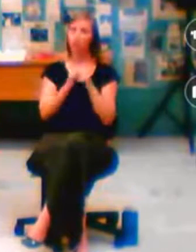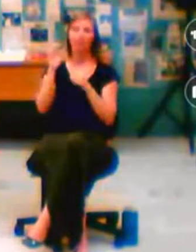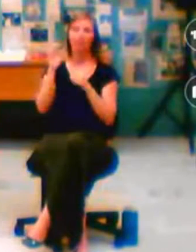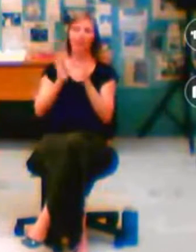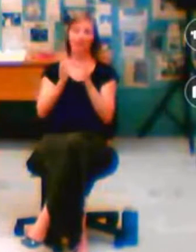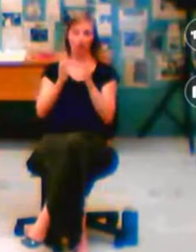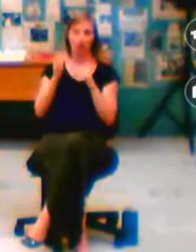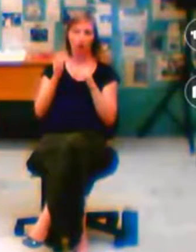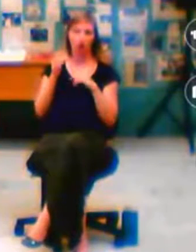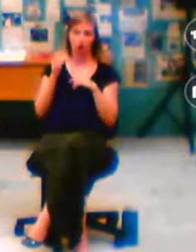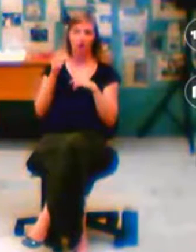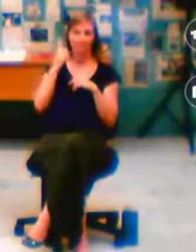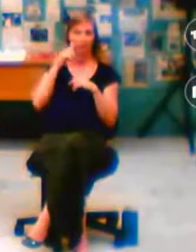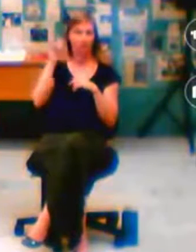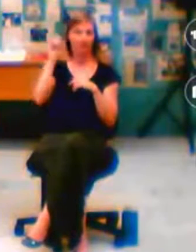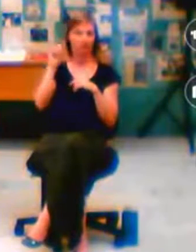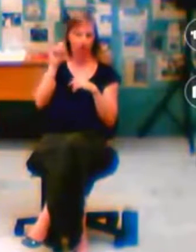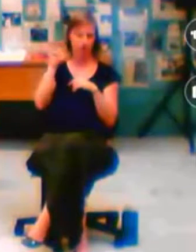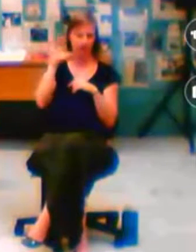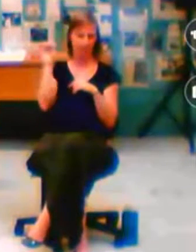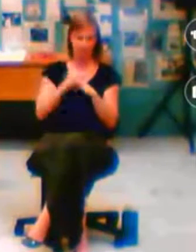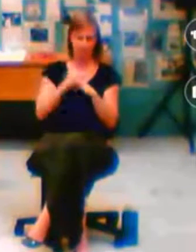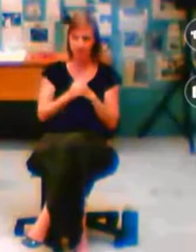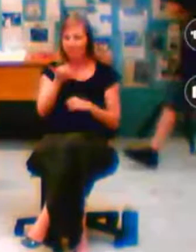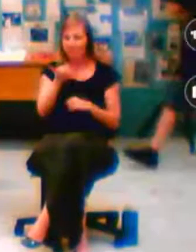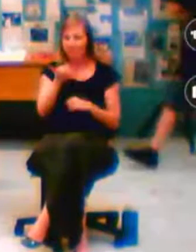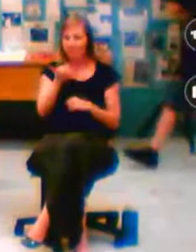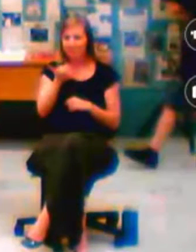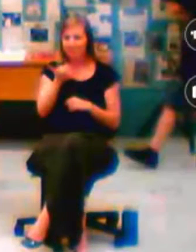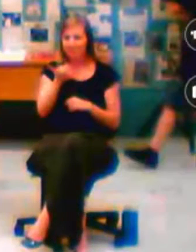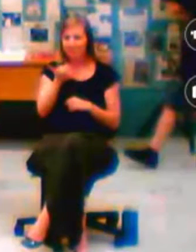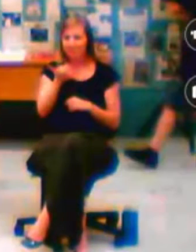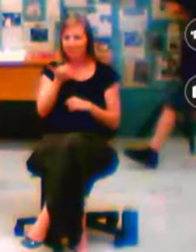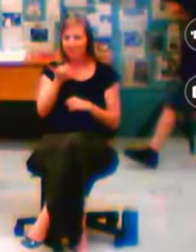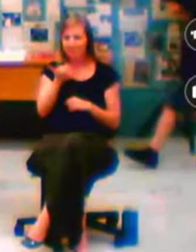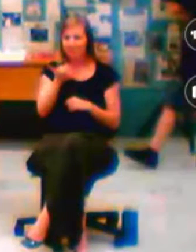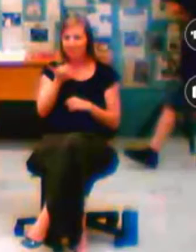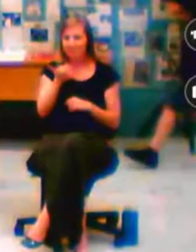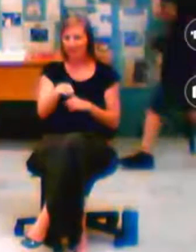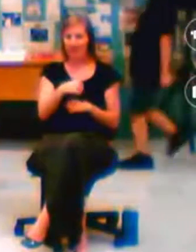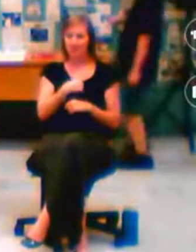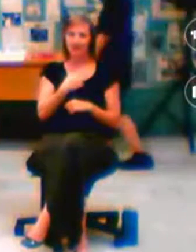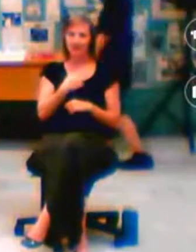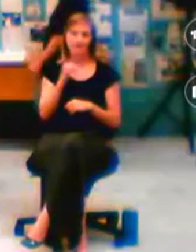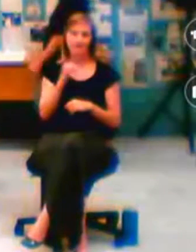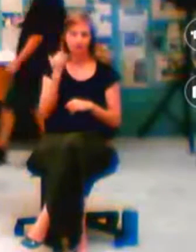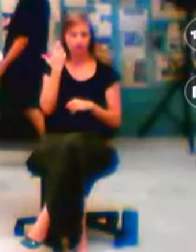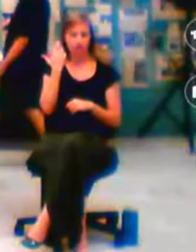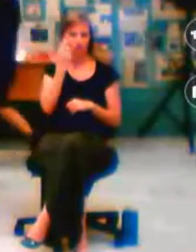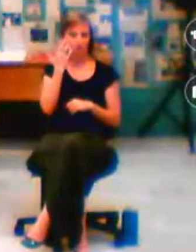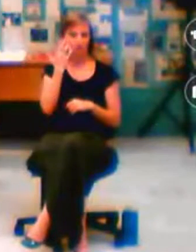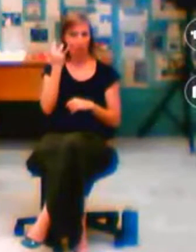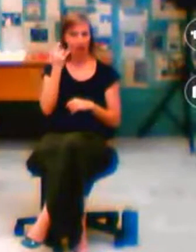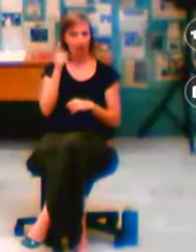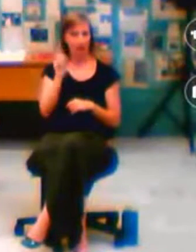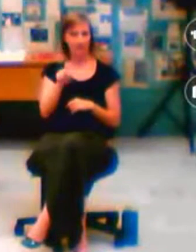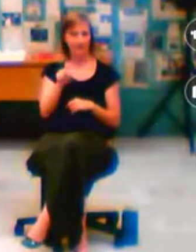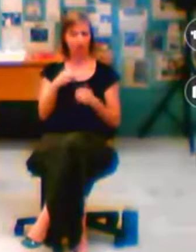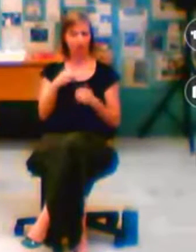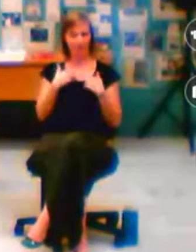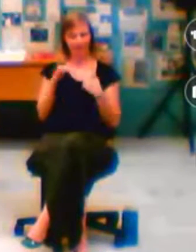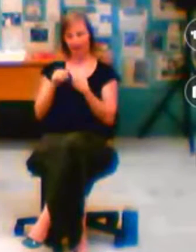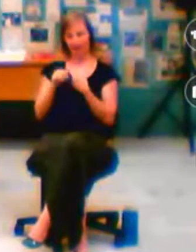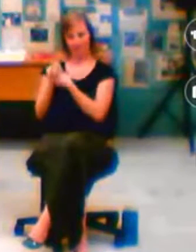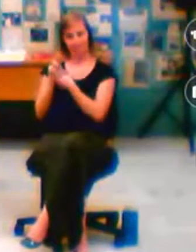might put mental health access capacity onto a requirement for network adequacy for